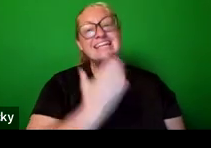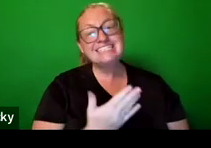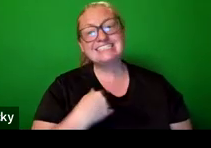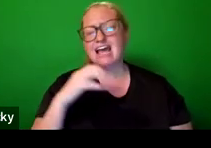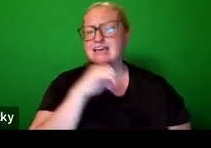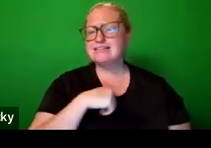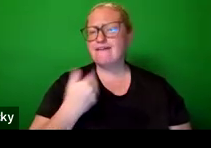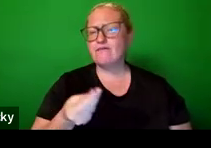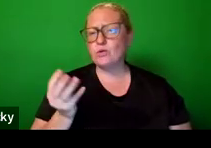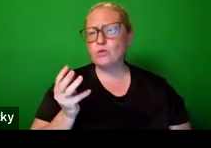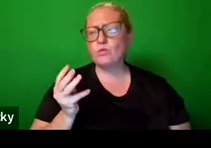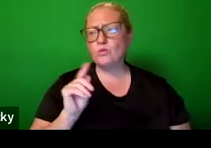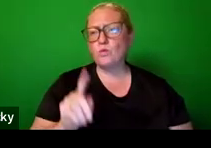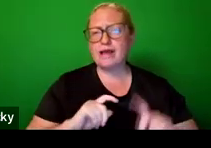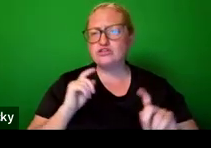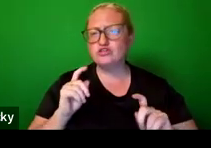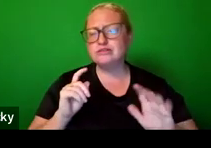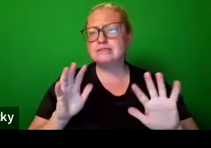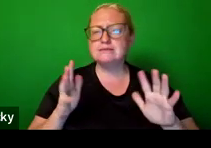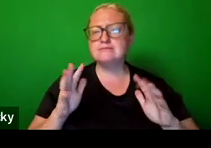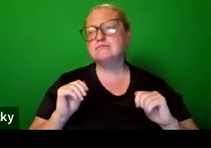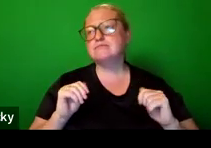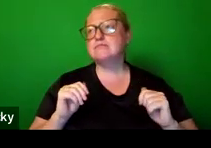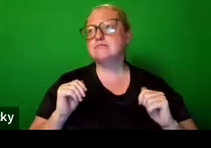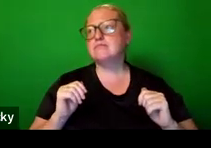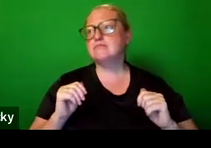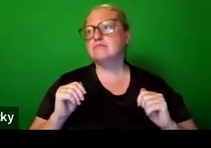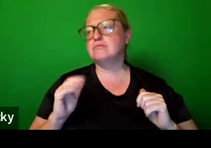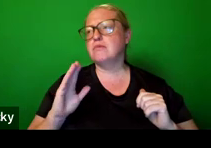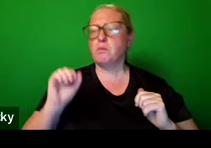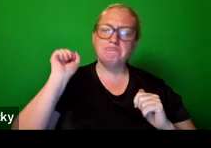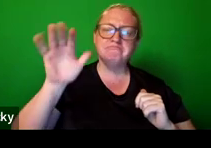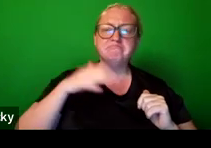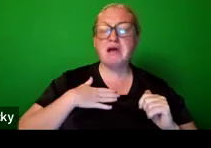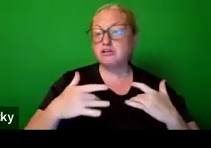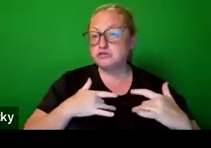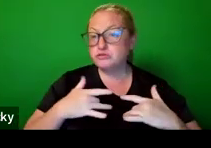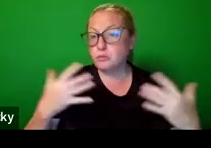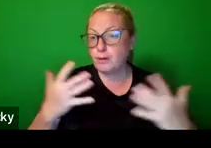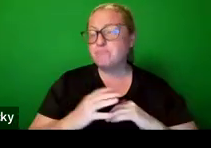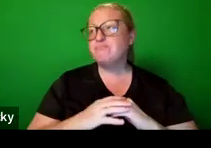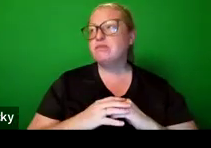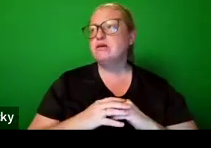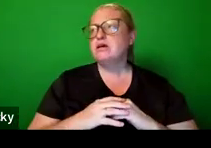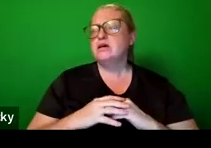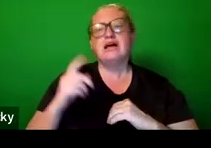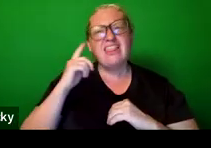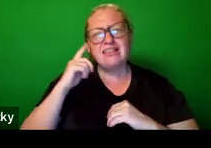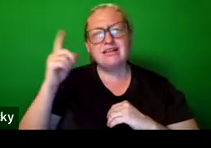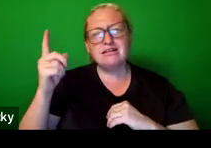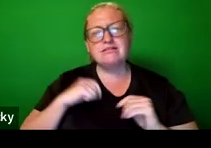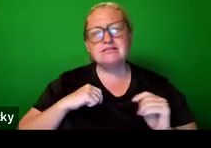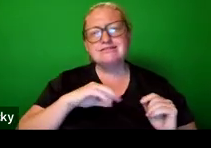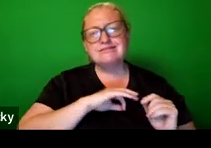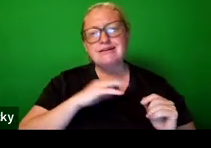I have a few questions slash just I'm going to voice a concern, which is I do think staff said that this